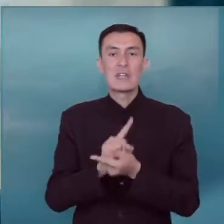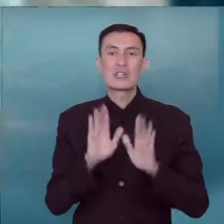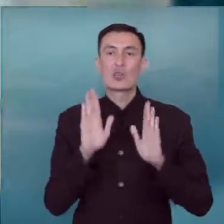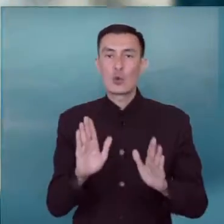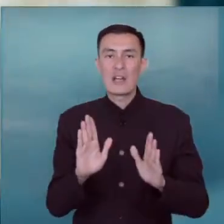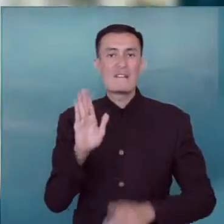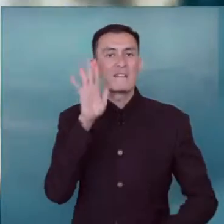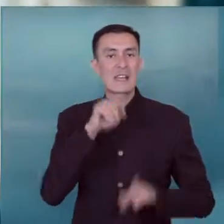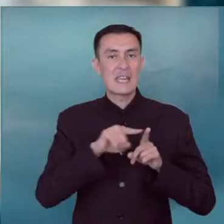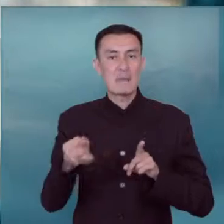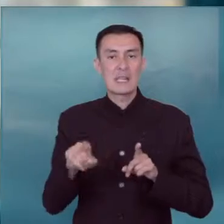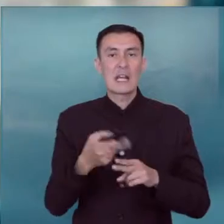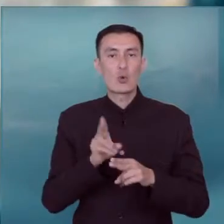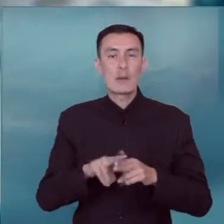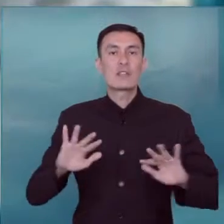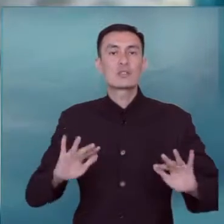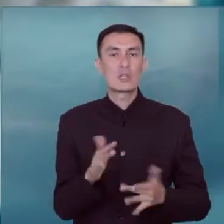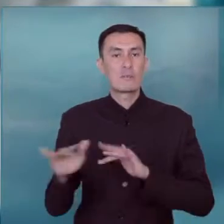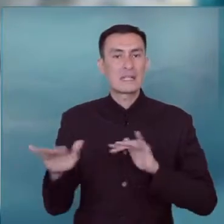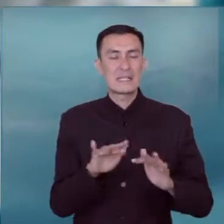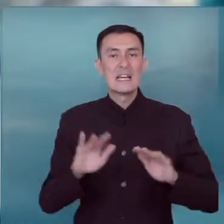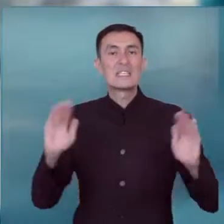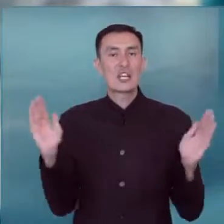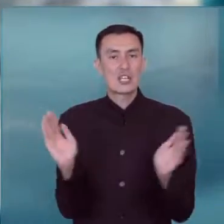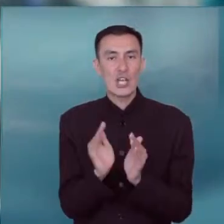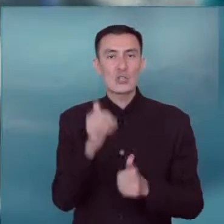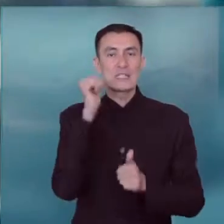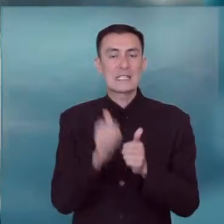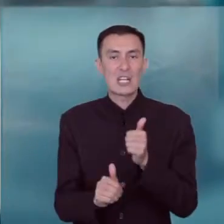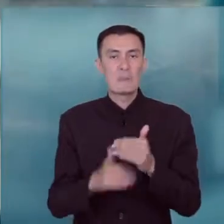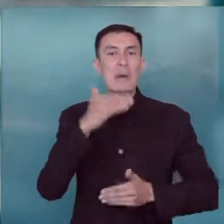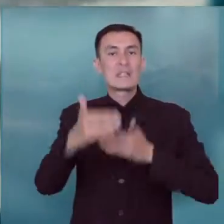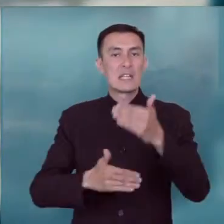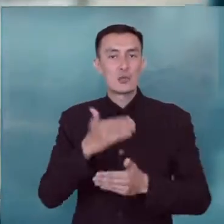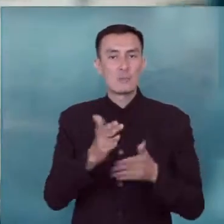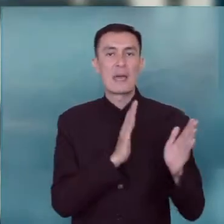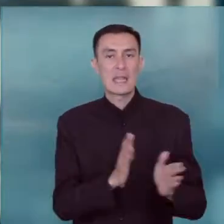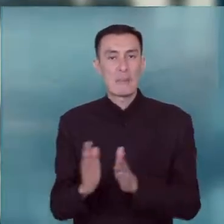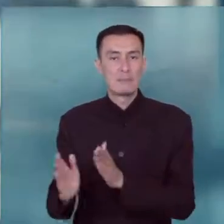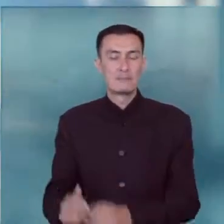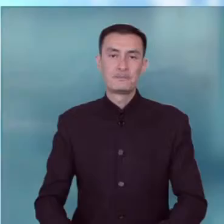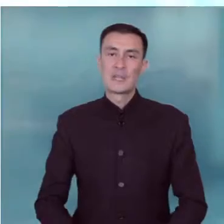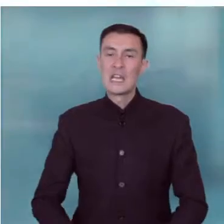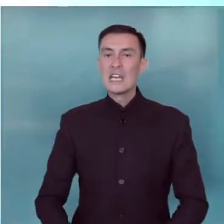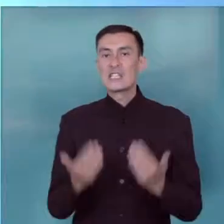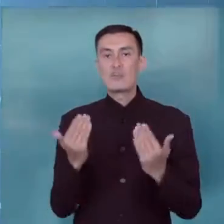cases. The only parameter that has changed is the time spent on progress, which grows shorter with every